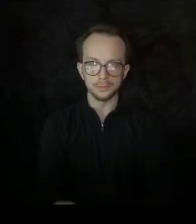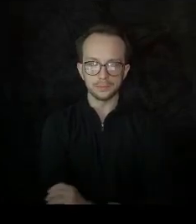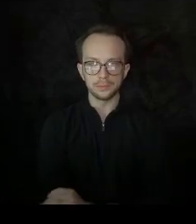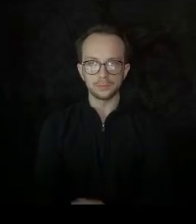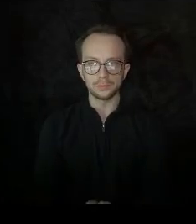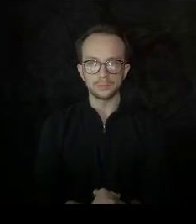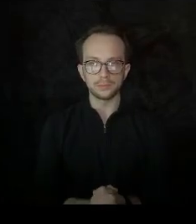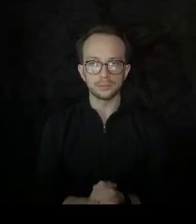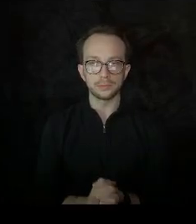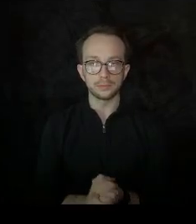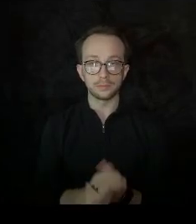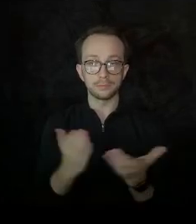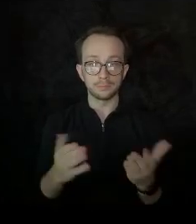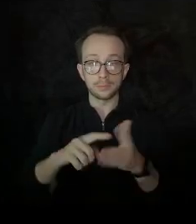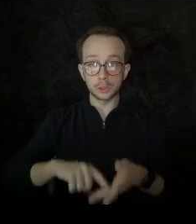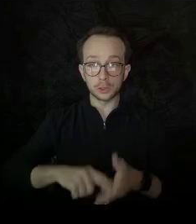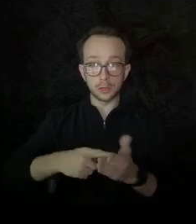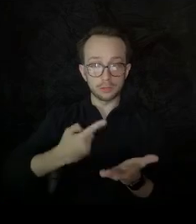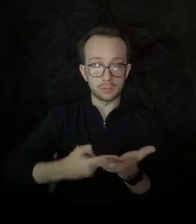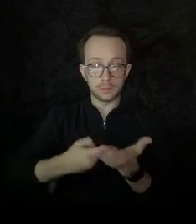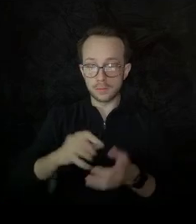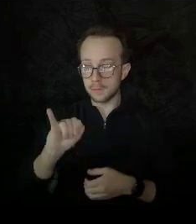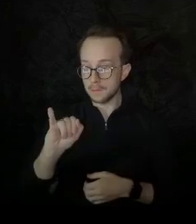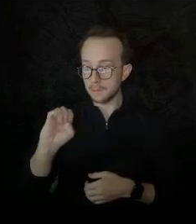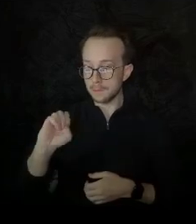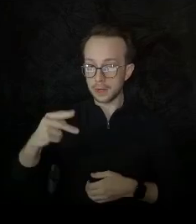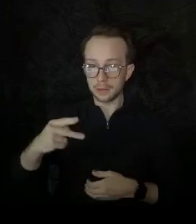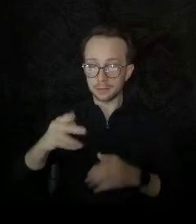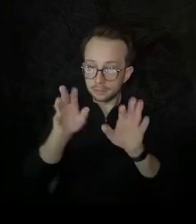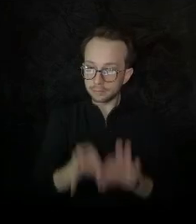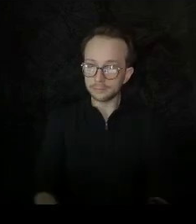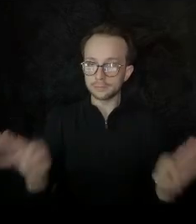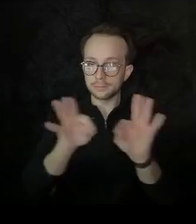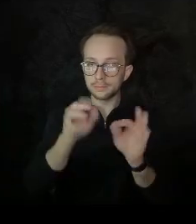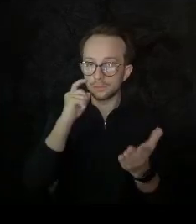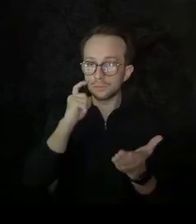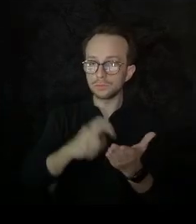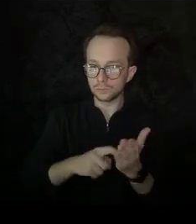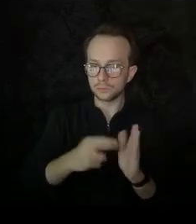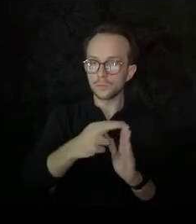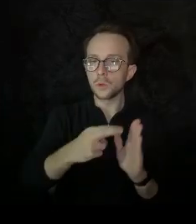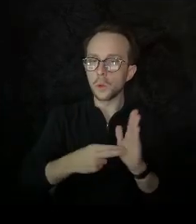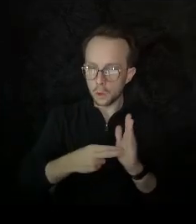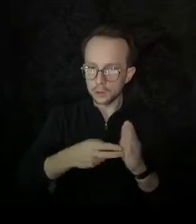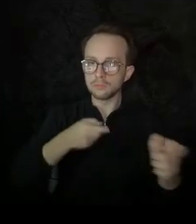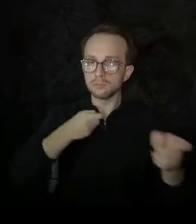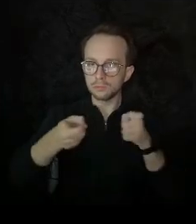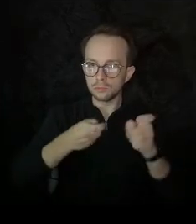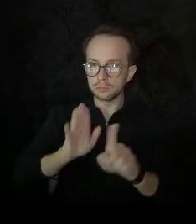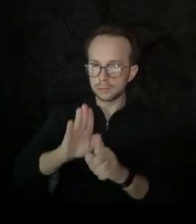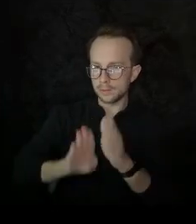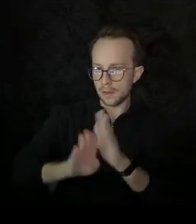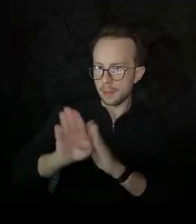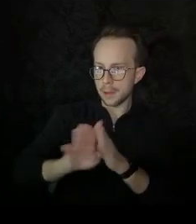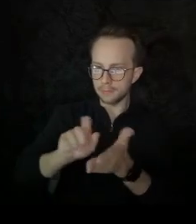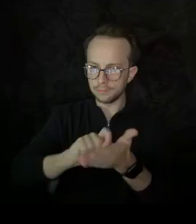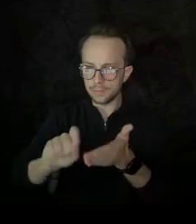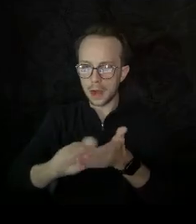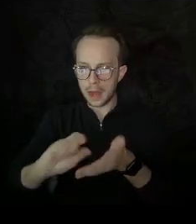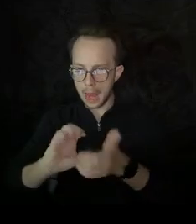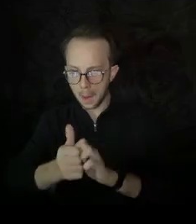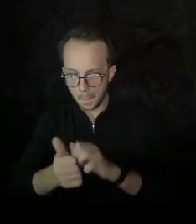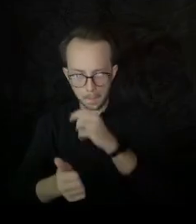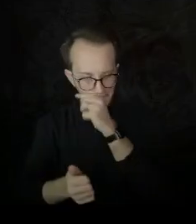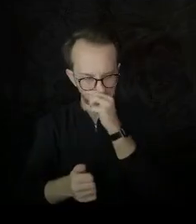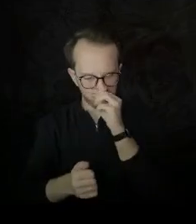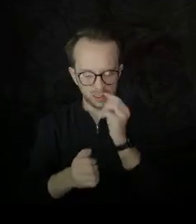To begin talking about the IEP, it's important to note there are rules that govern its development. The Individuals